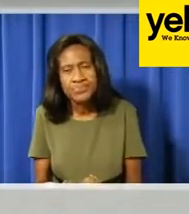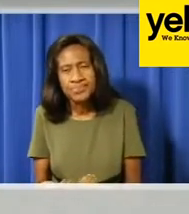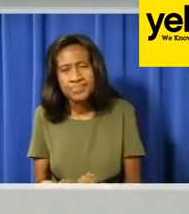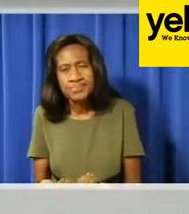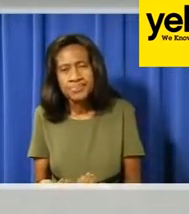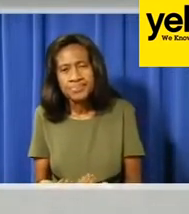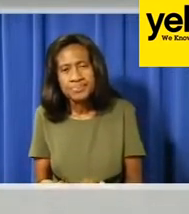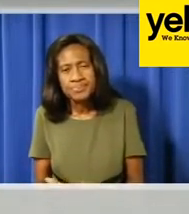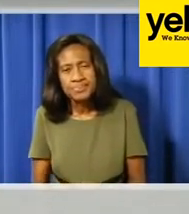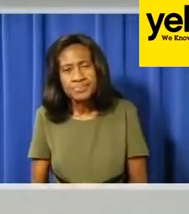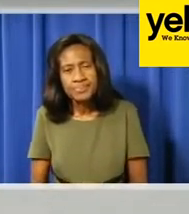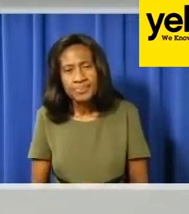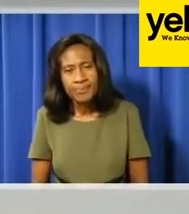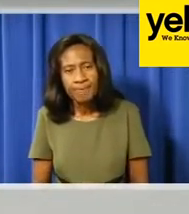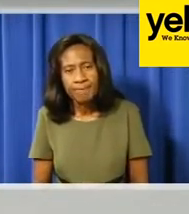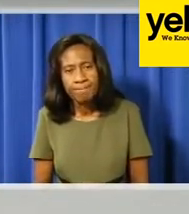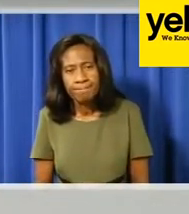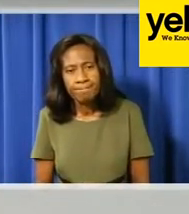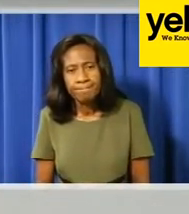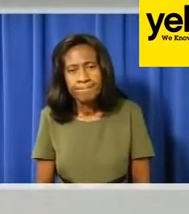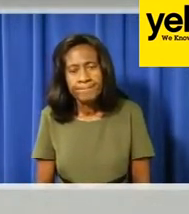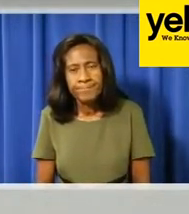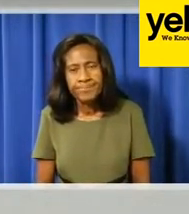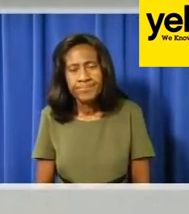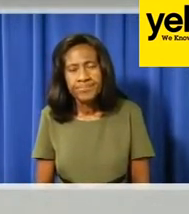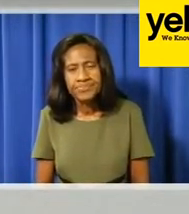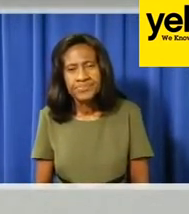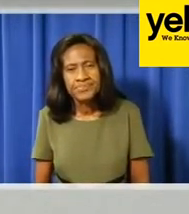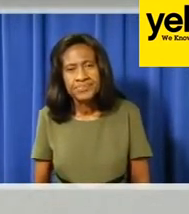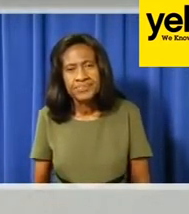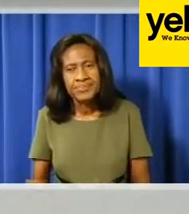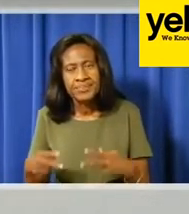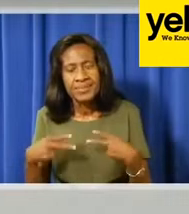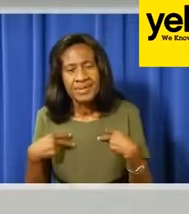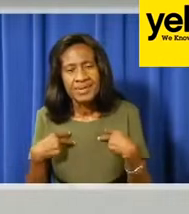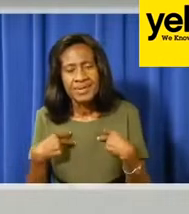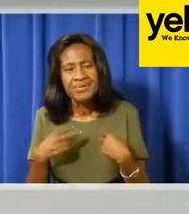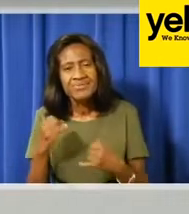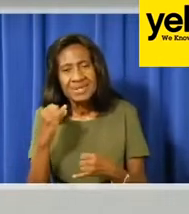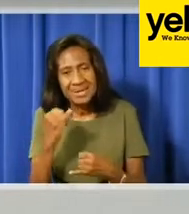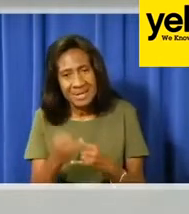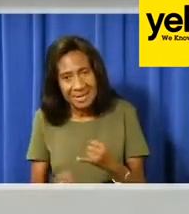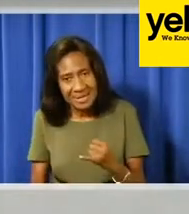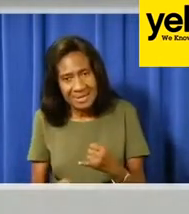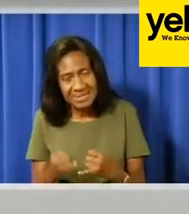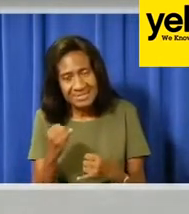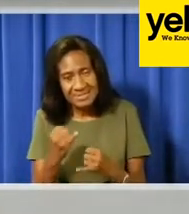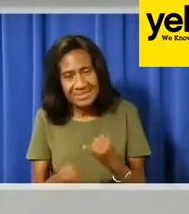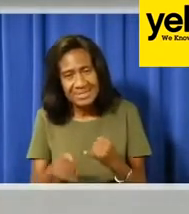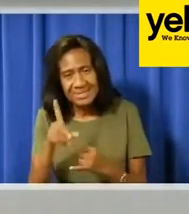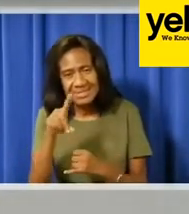I think I have what is probably a final draft, if not very close to it.